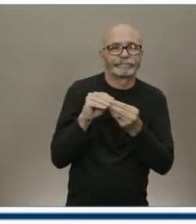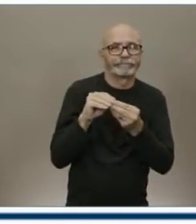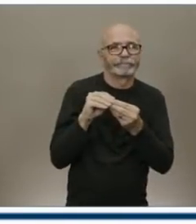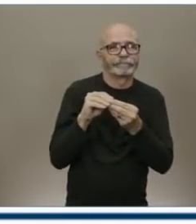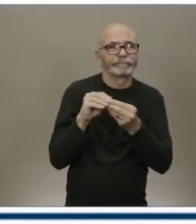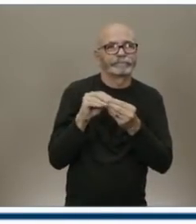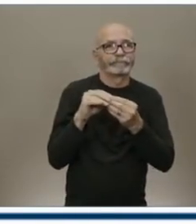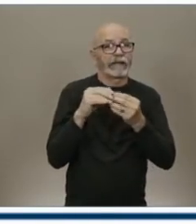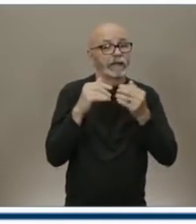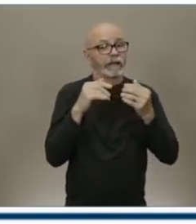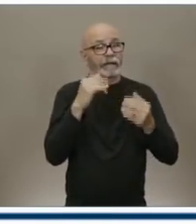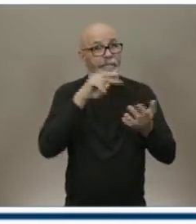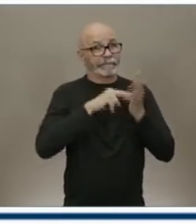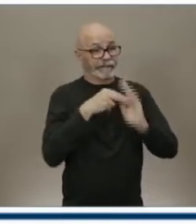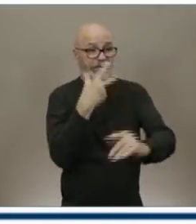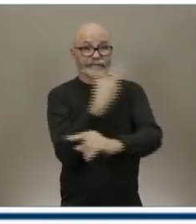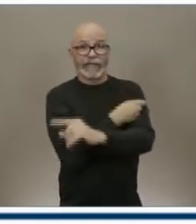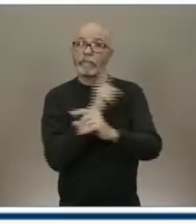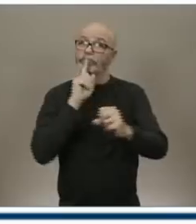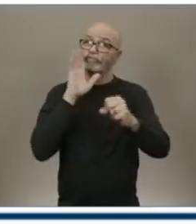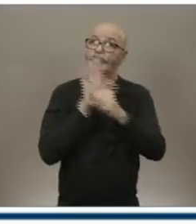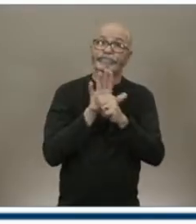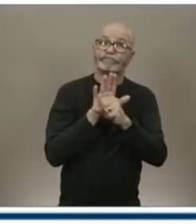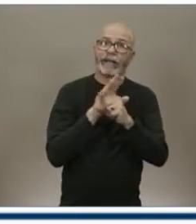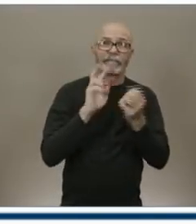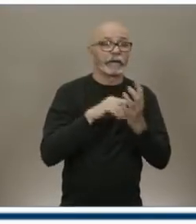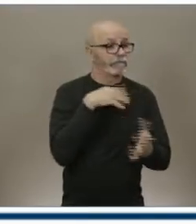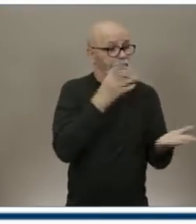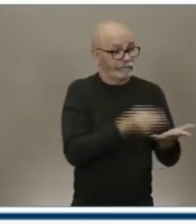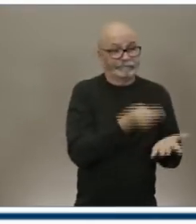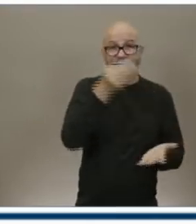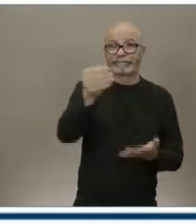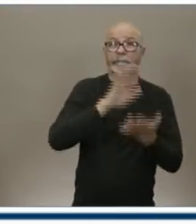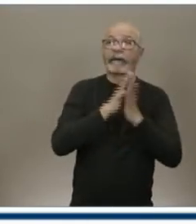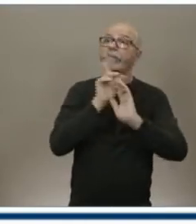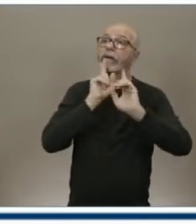not able to transmit the virus. So we have to continue to